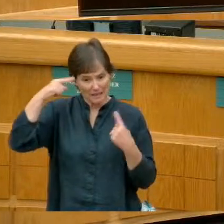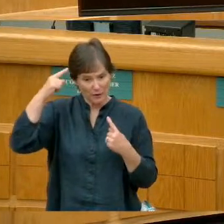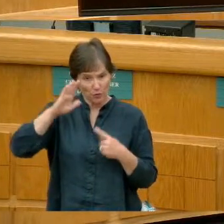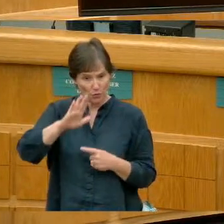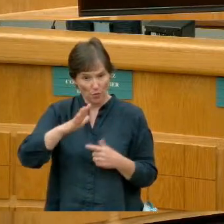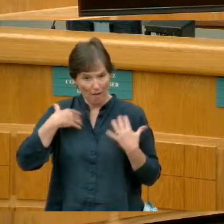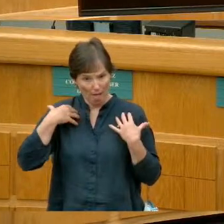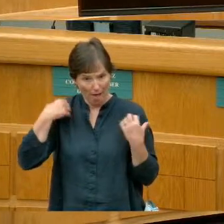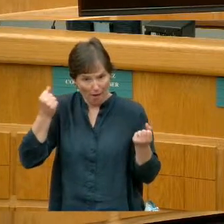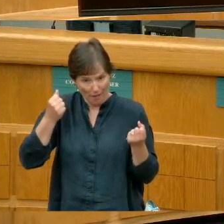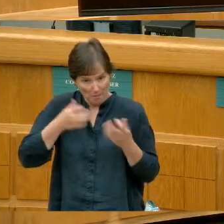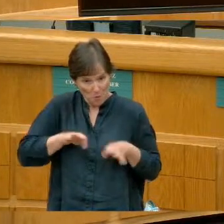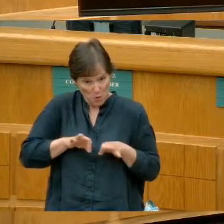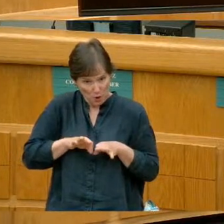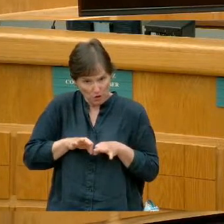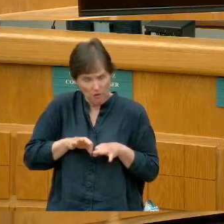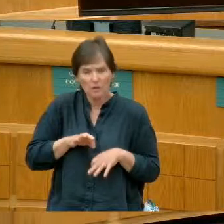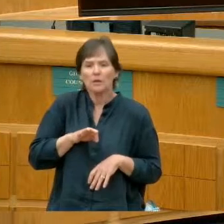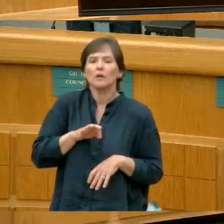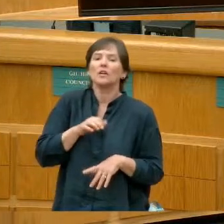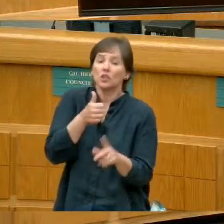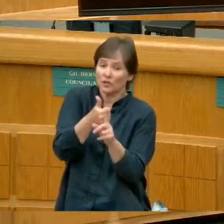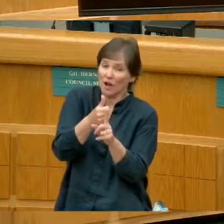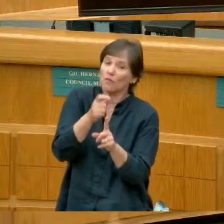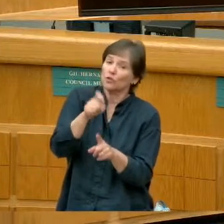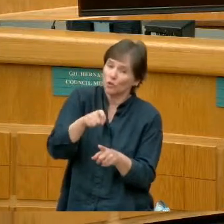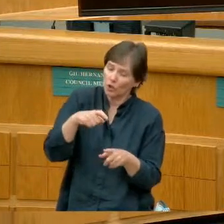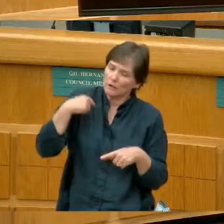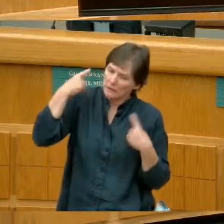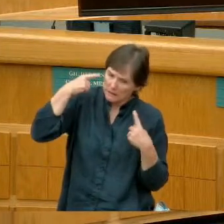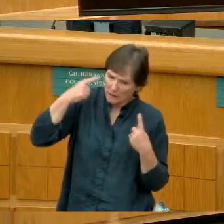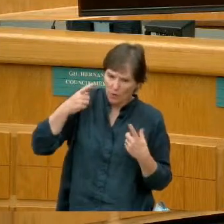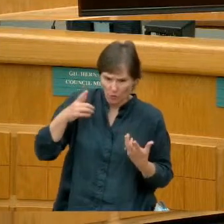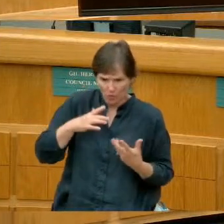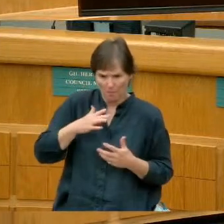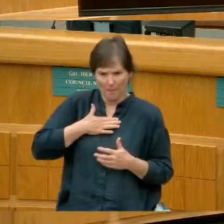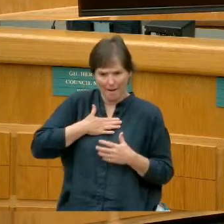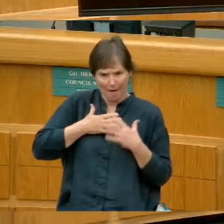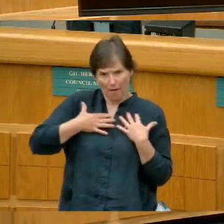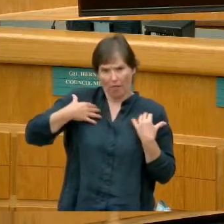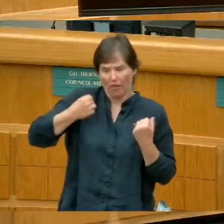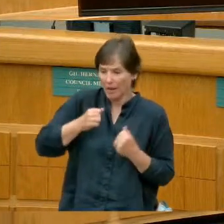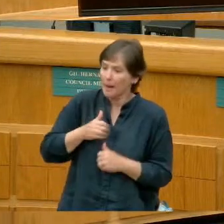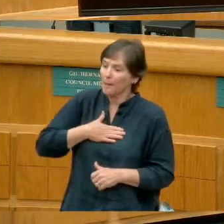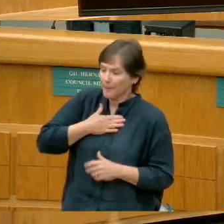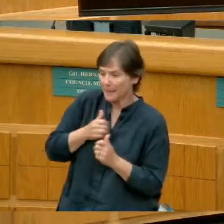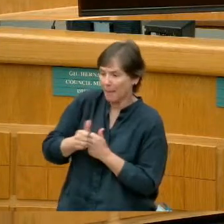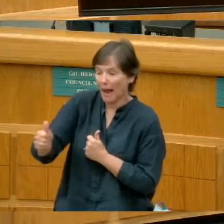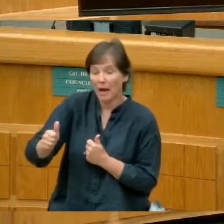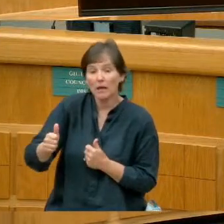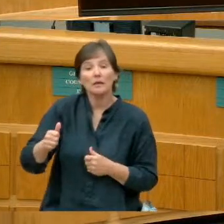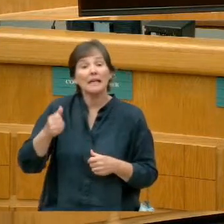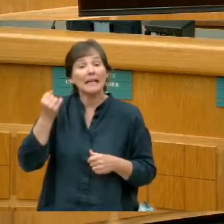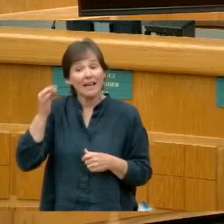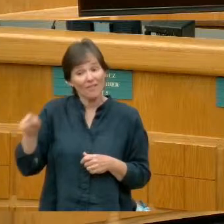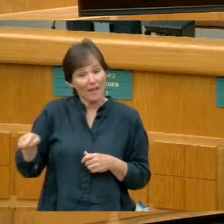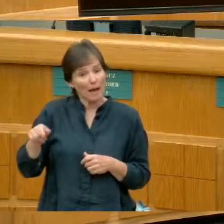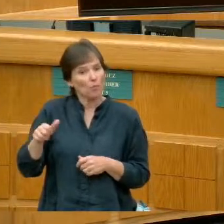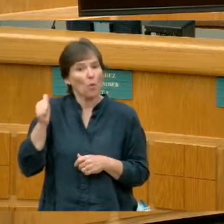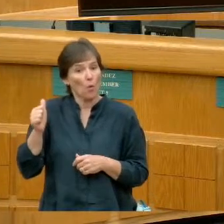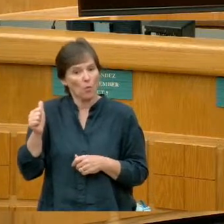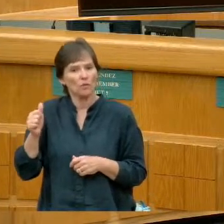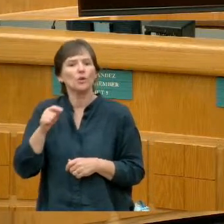health. Alternatively, if they do not back up, then you should move at least 6 feet away from